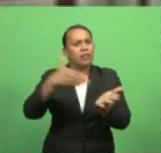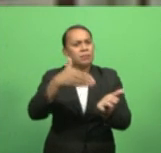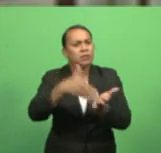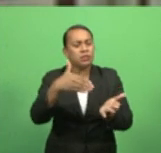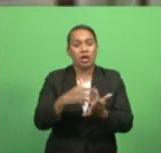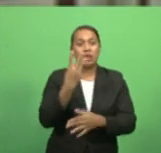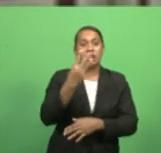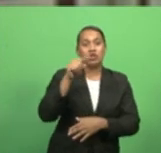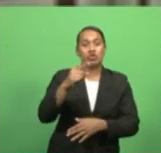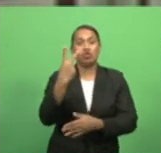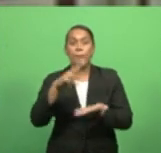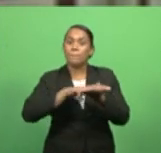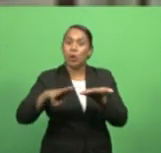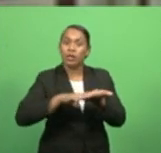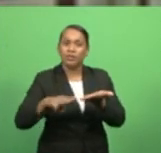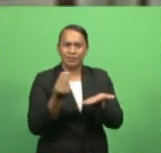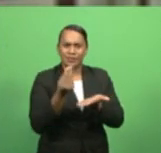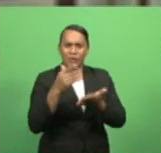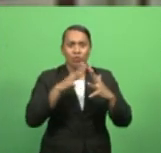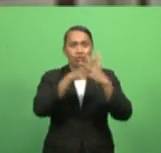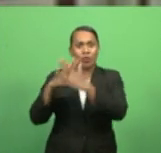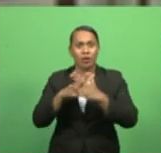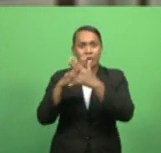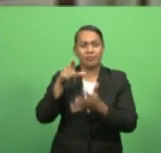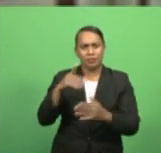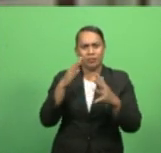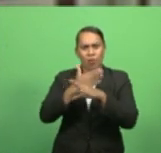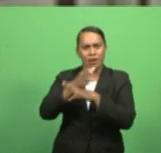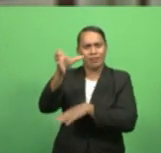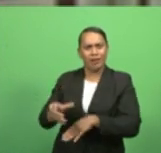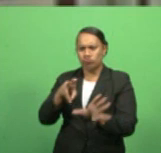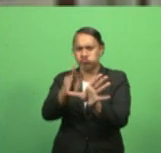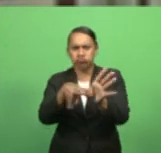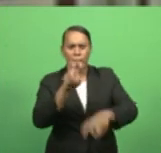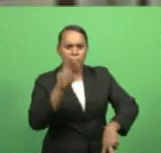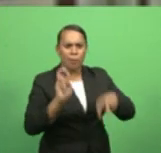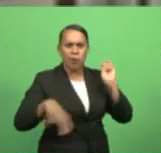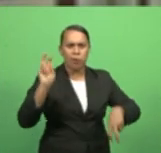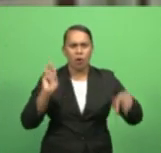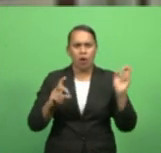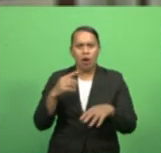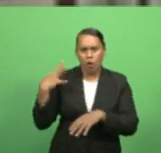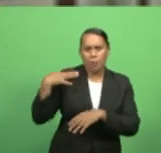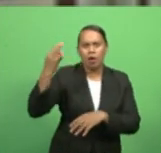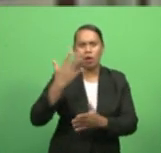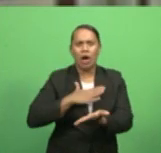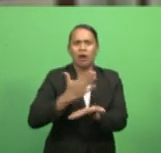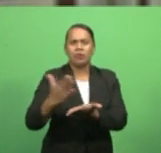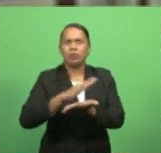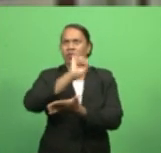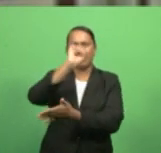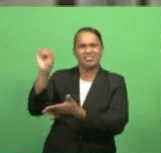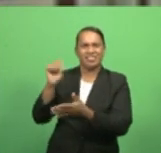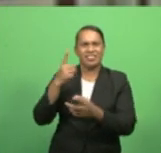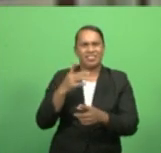have applied for unemployment claims last week, taking the count in the wake of the coronavirus lockdowns to 33.5 million. The data